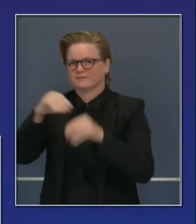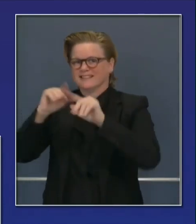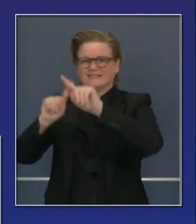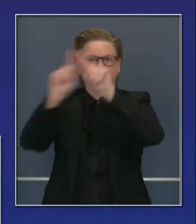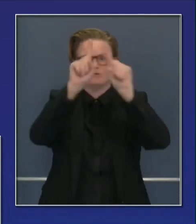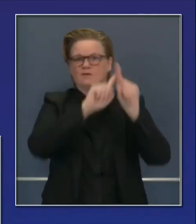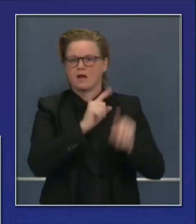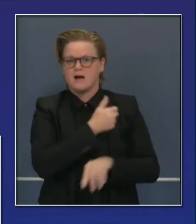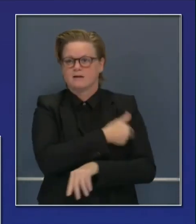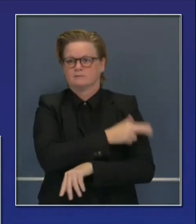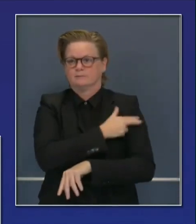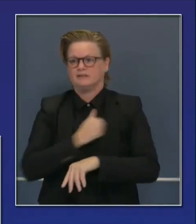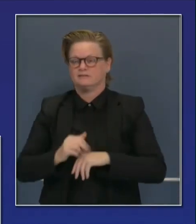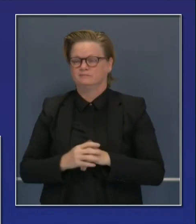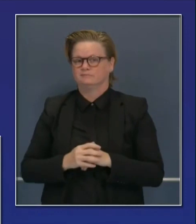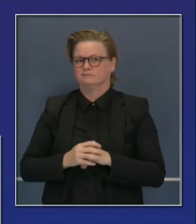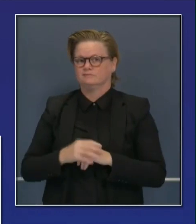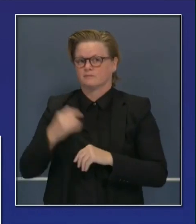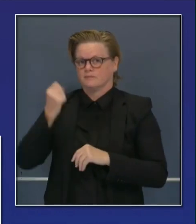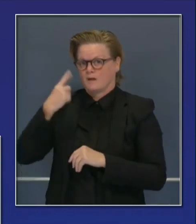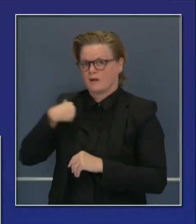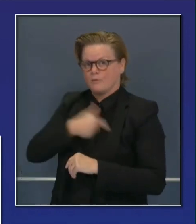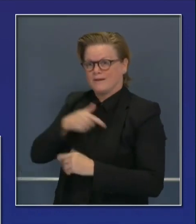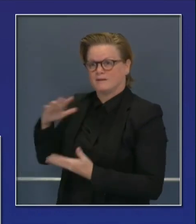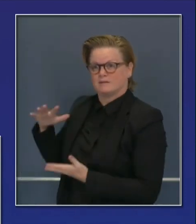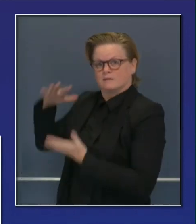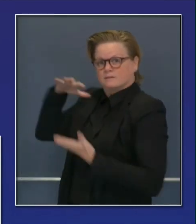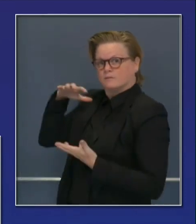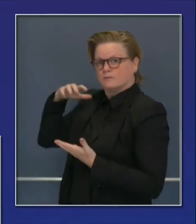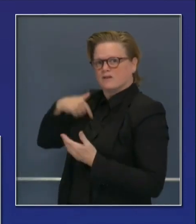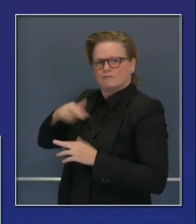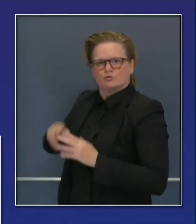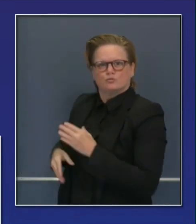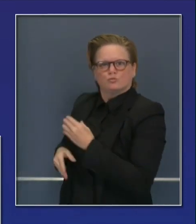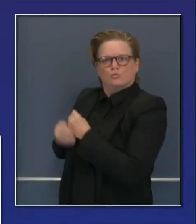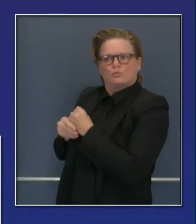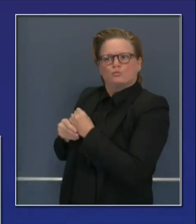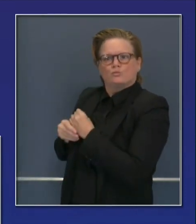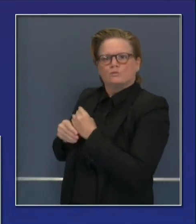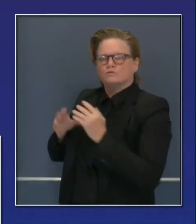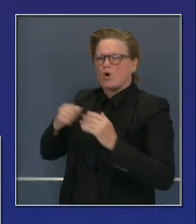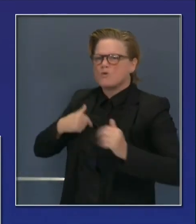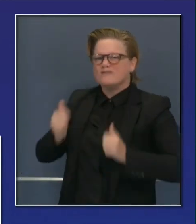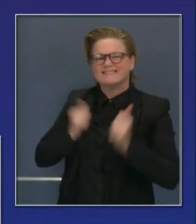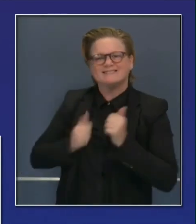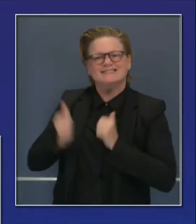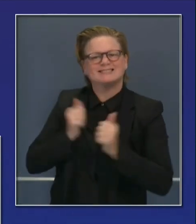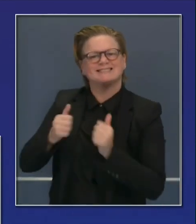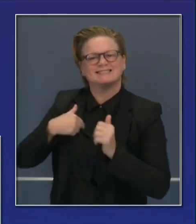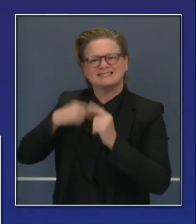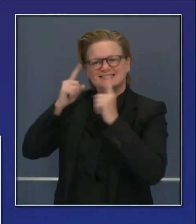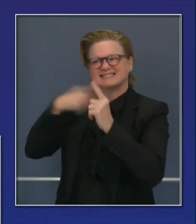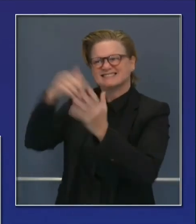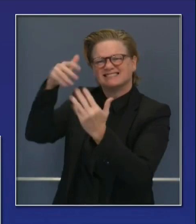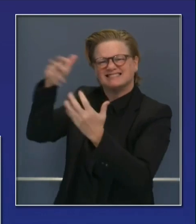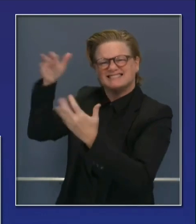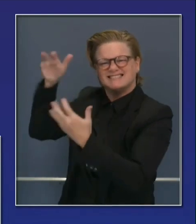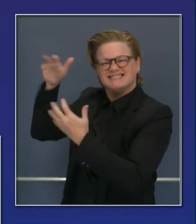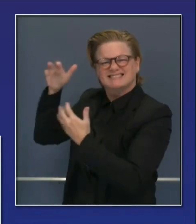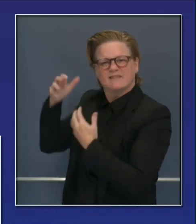But in addition to that, we have been very aggressive in the last 6 months in procuring and purchasing